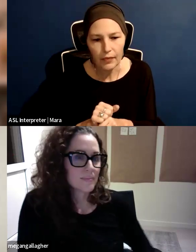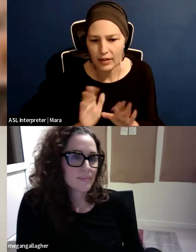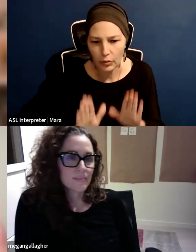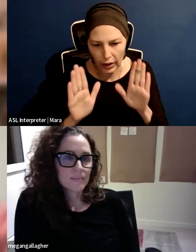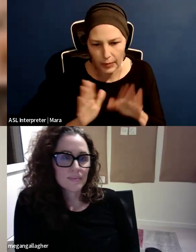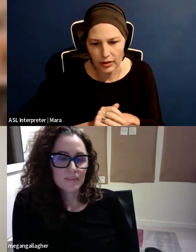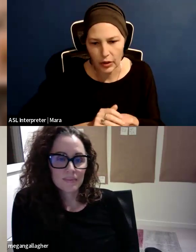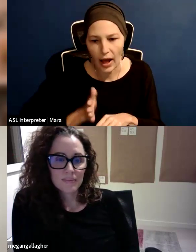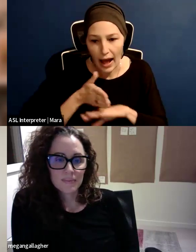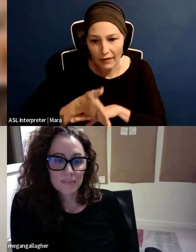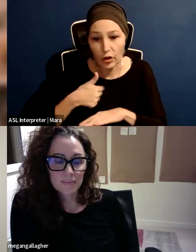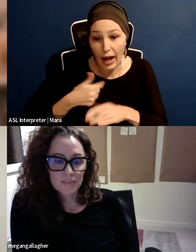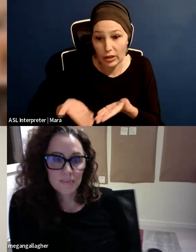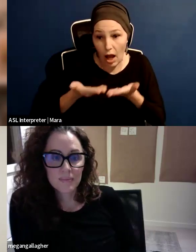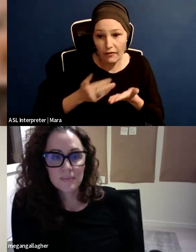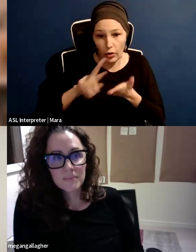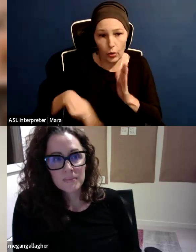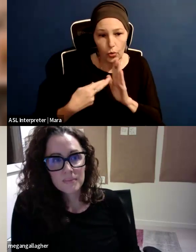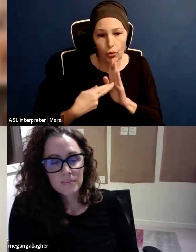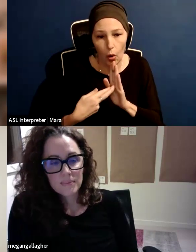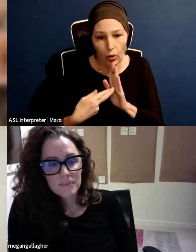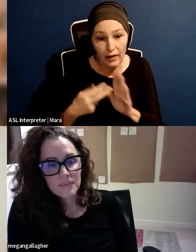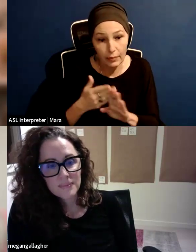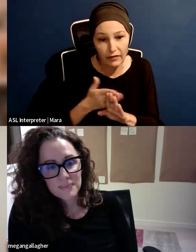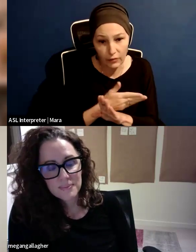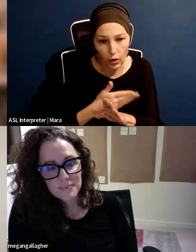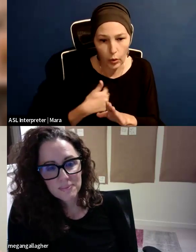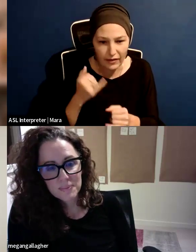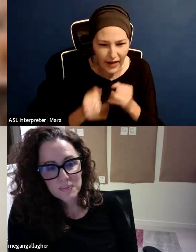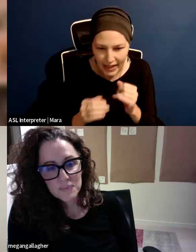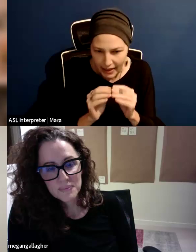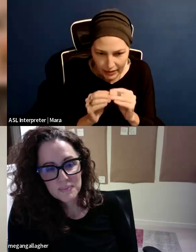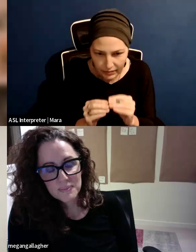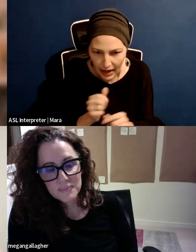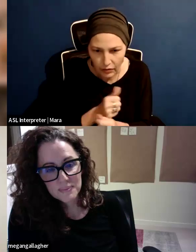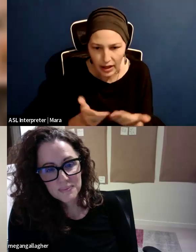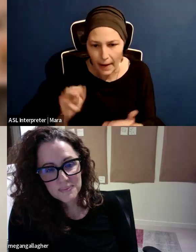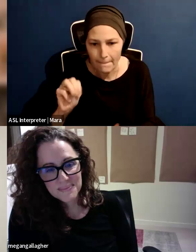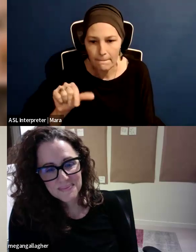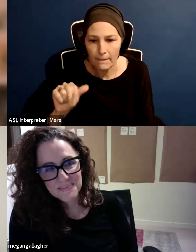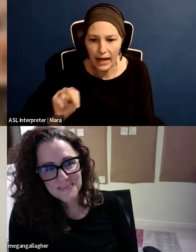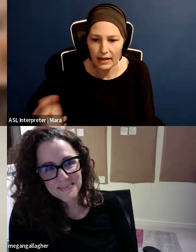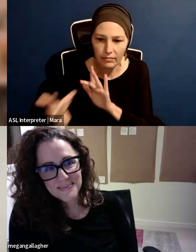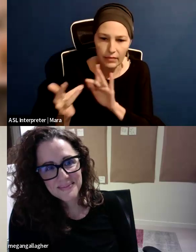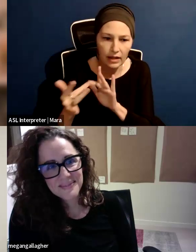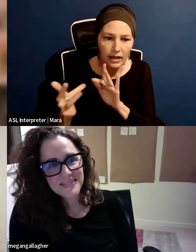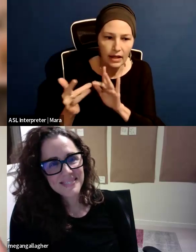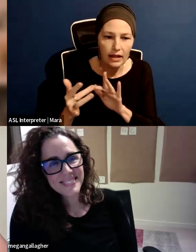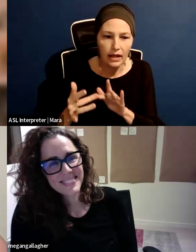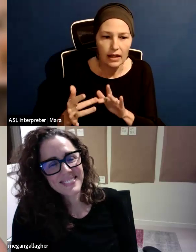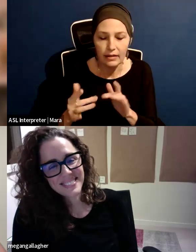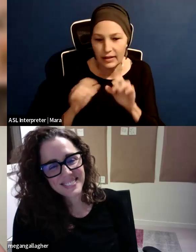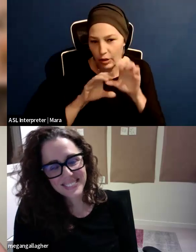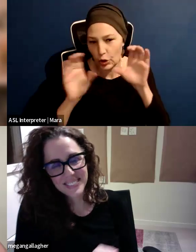I think even before like we'd finalized things, Megan got in touch with me and we had an amazing Zoom. And I also Megan gives me a lot of credit very kindly,